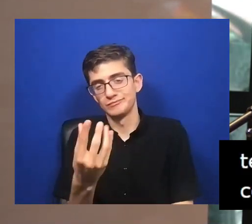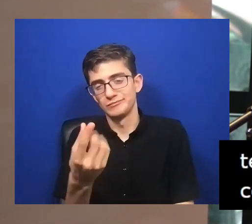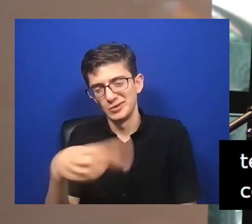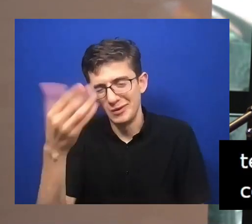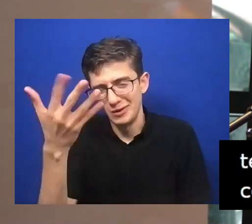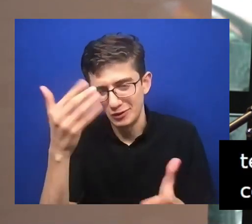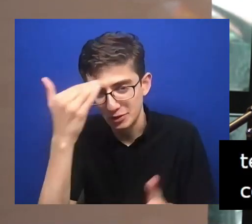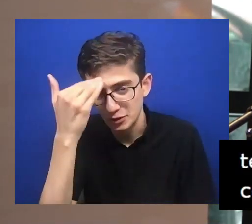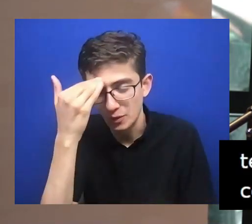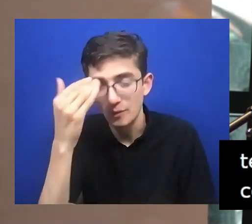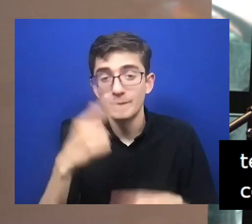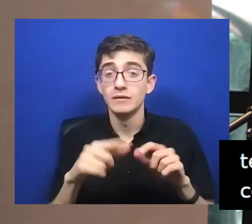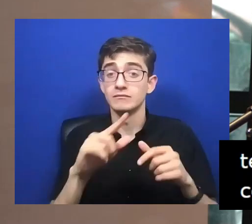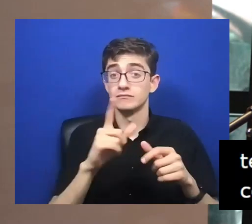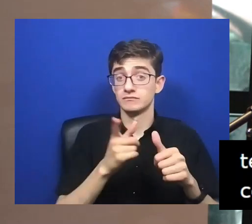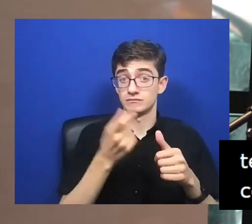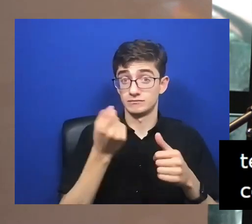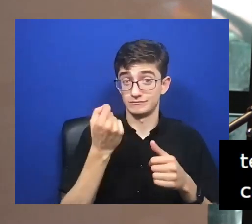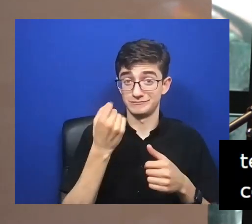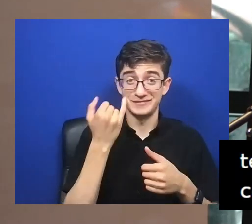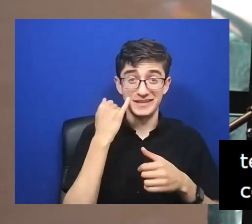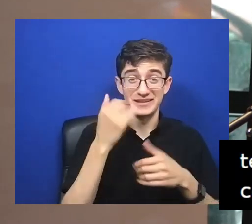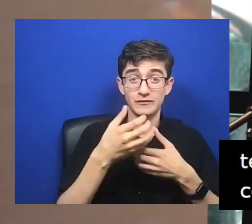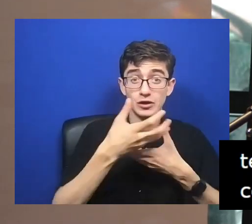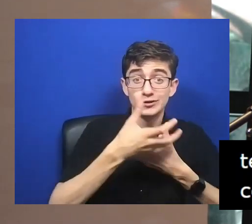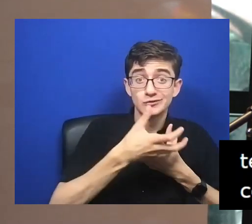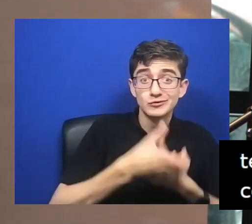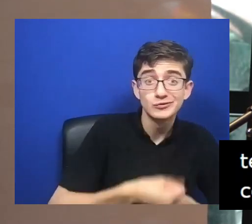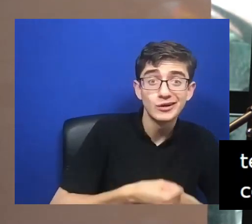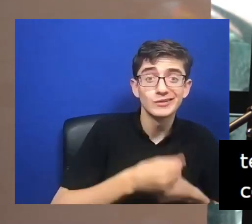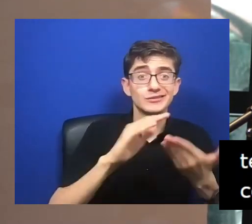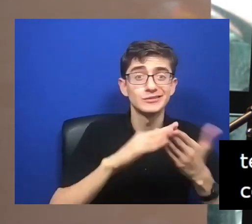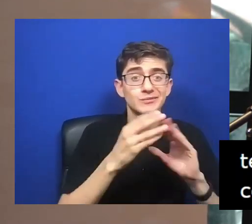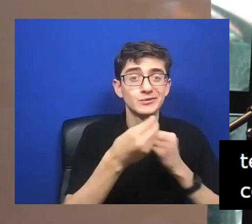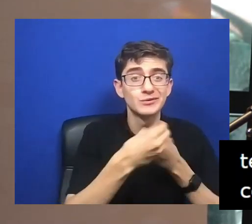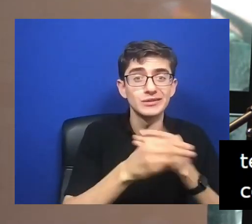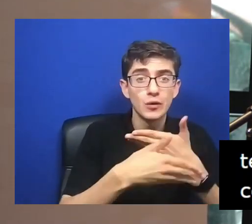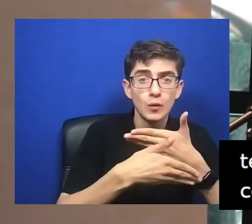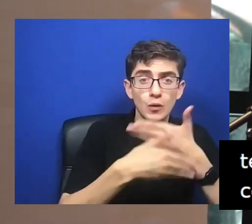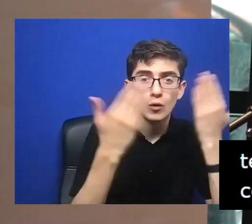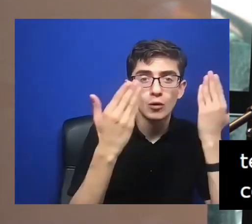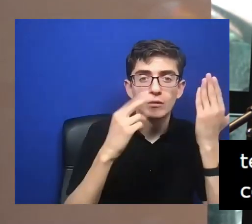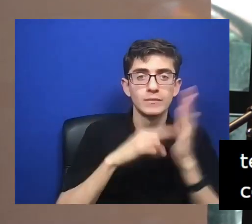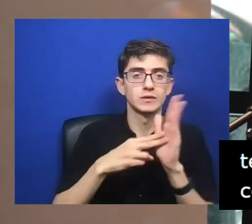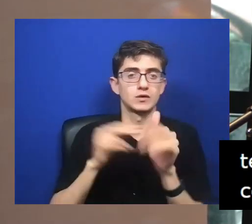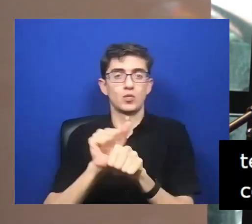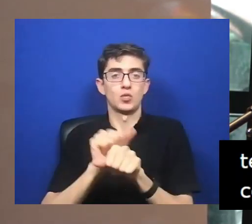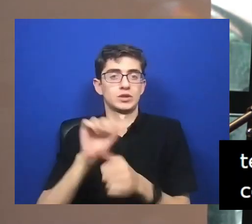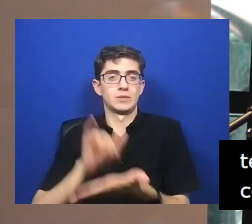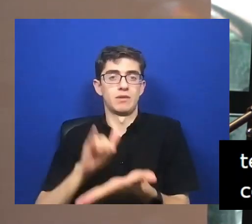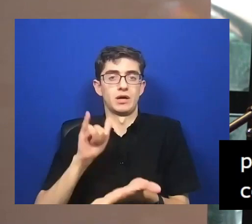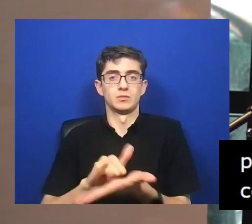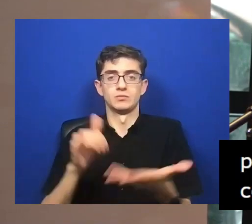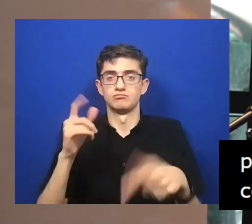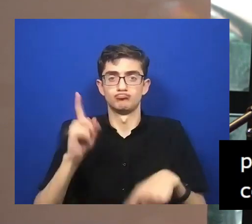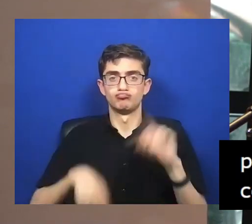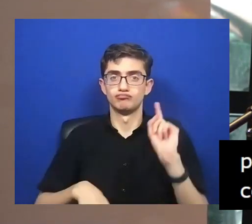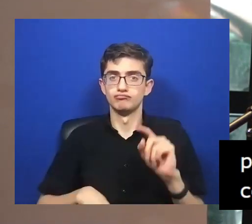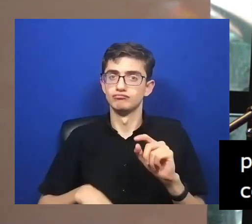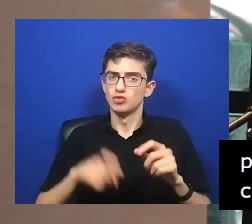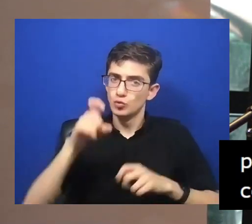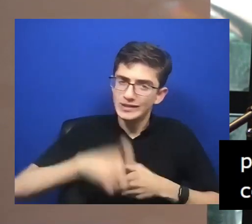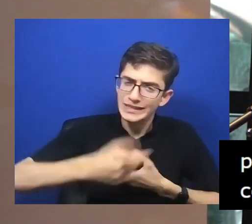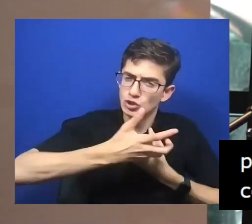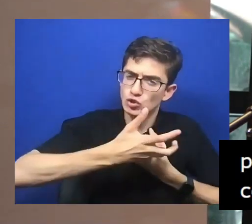without trust, without community organizations, none of this work is actually possible. So with that, I'm going to turn it over to each of these folks who